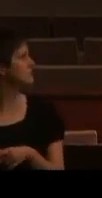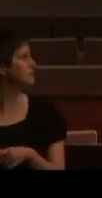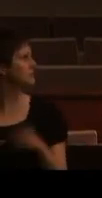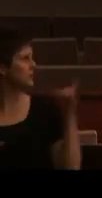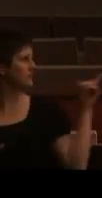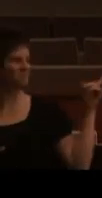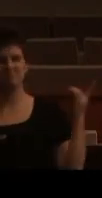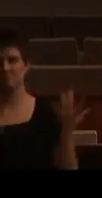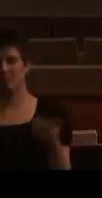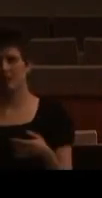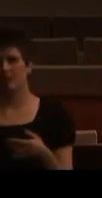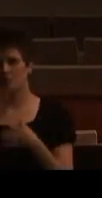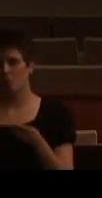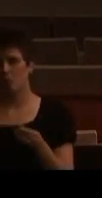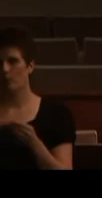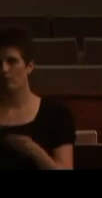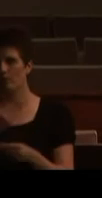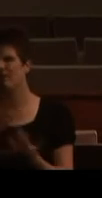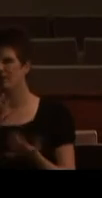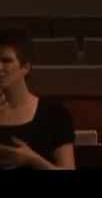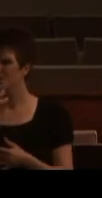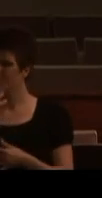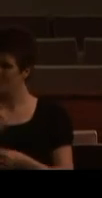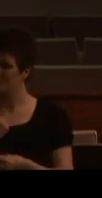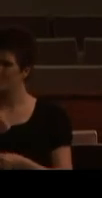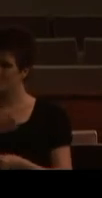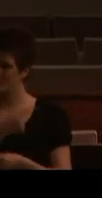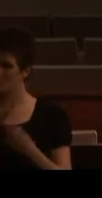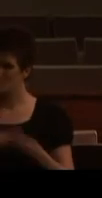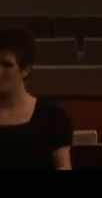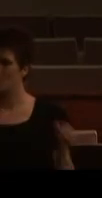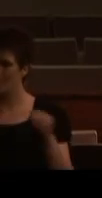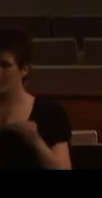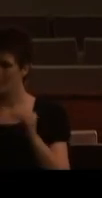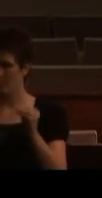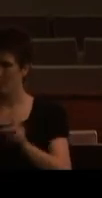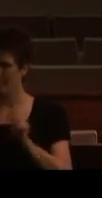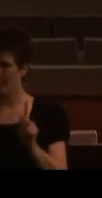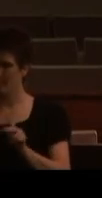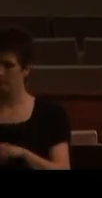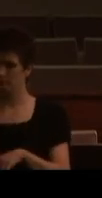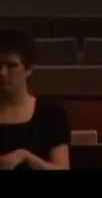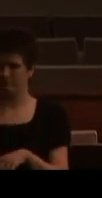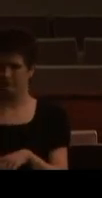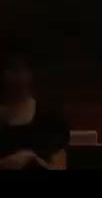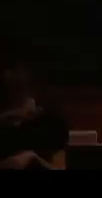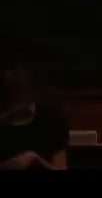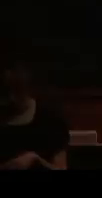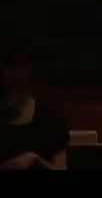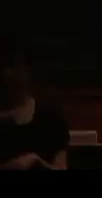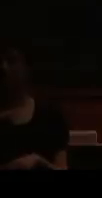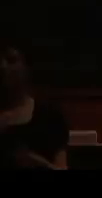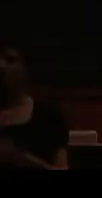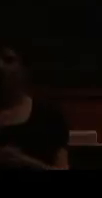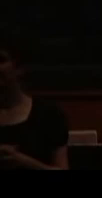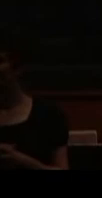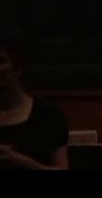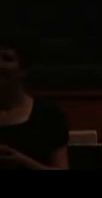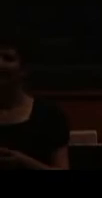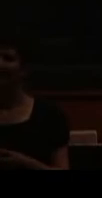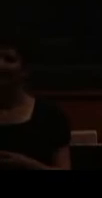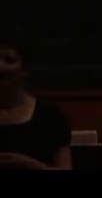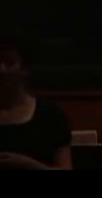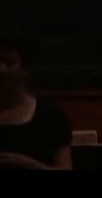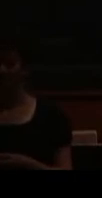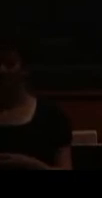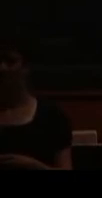story. This is a treasure, and again, if you have Oregon ancestors, this would be